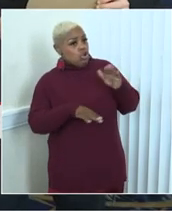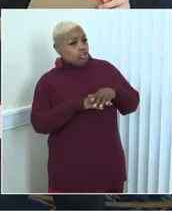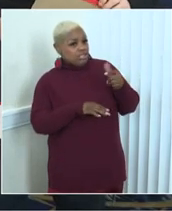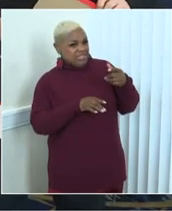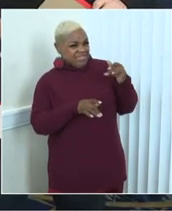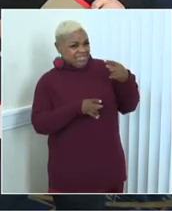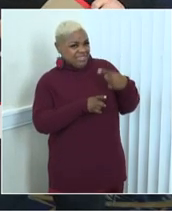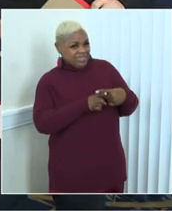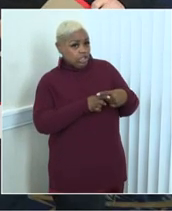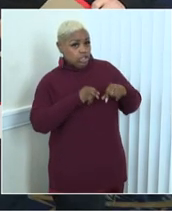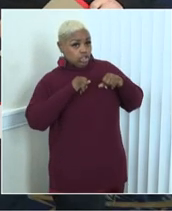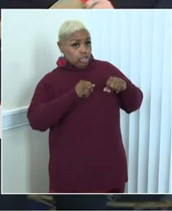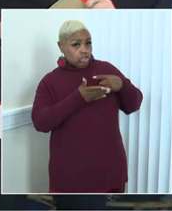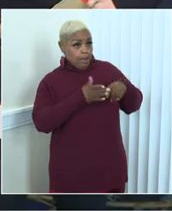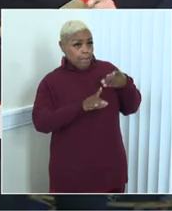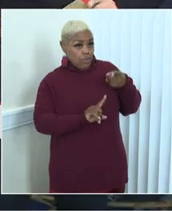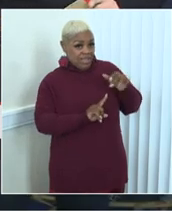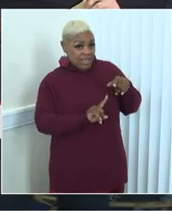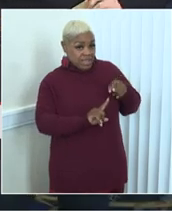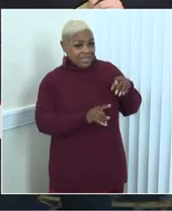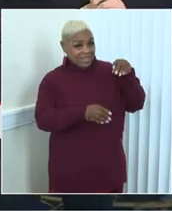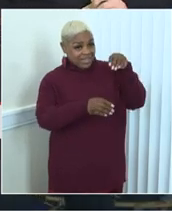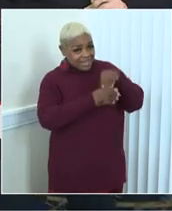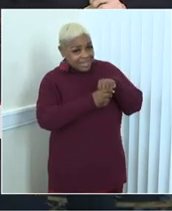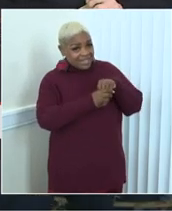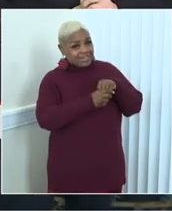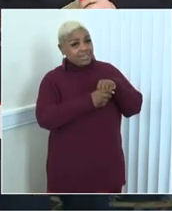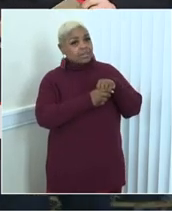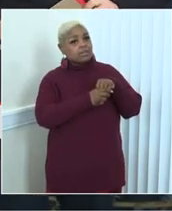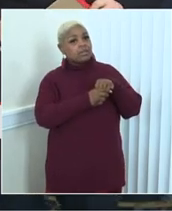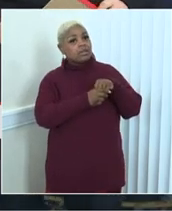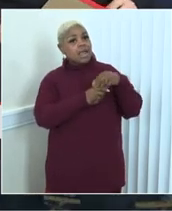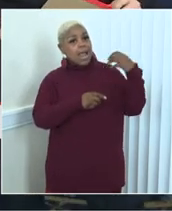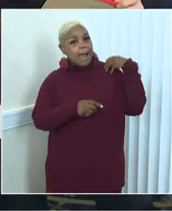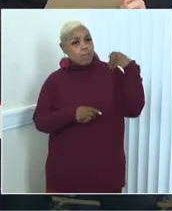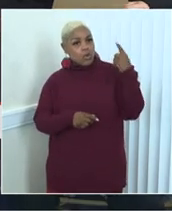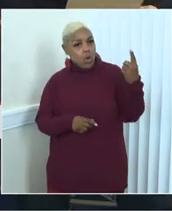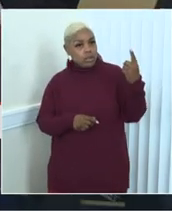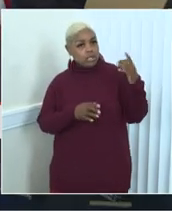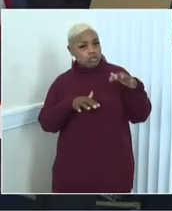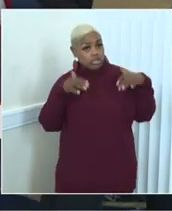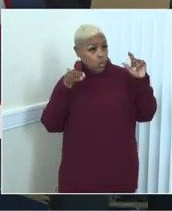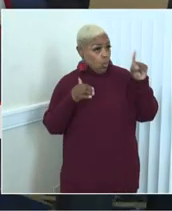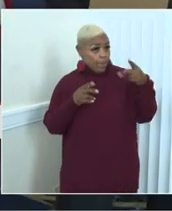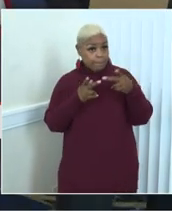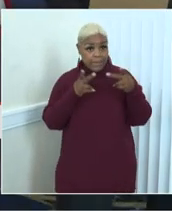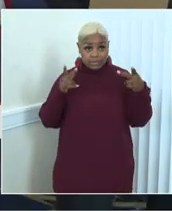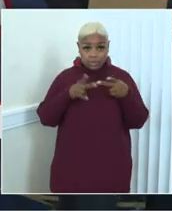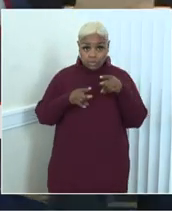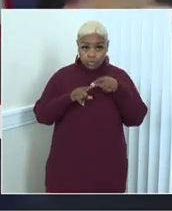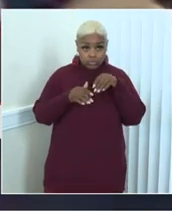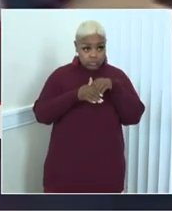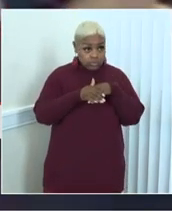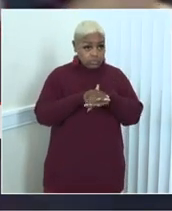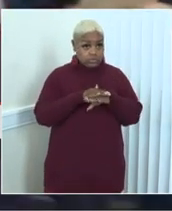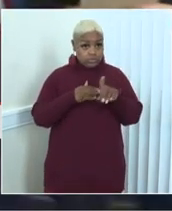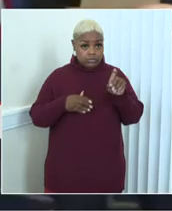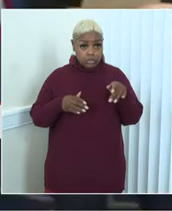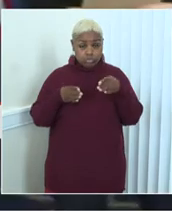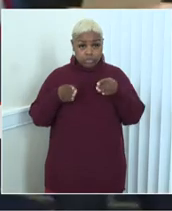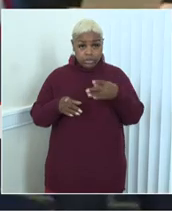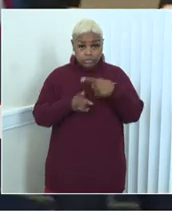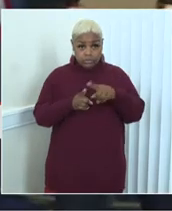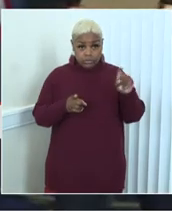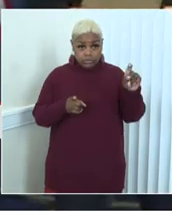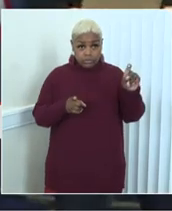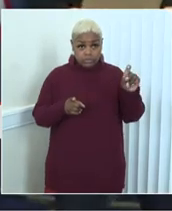Capitol. Are there any others, or is that the lone checkpoint to get access to 9th and G? Okay, there is a